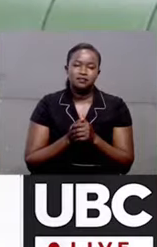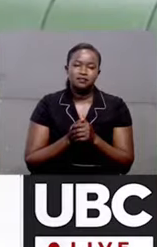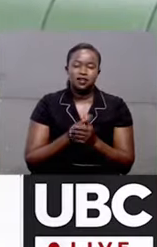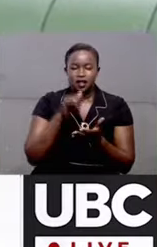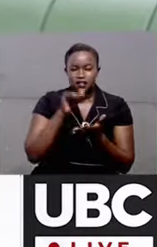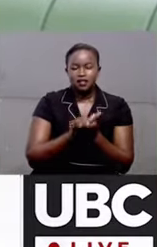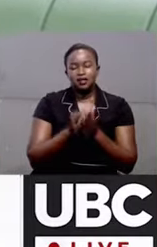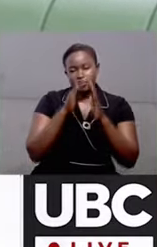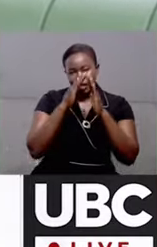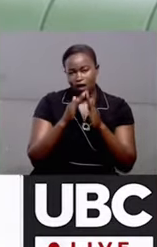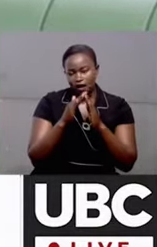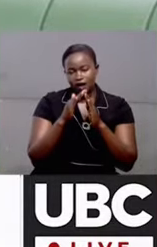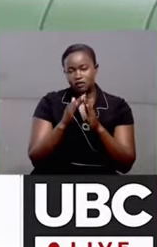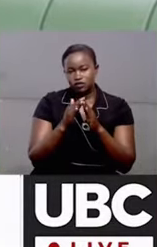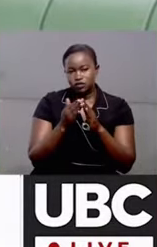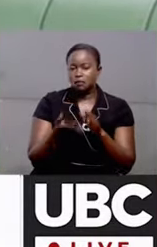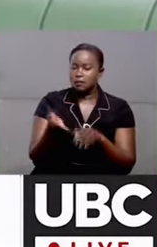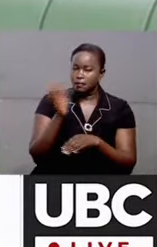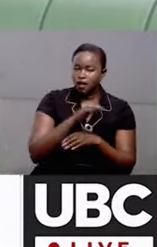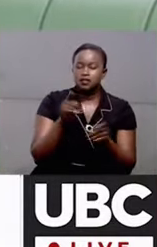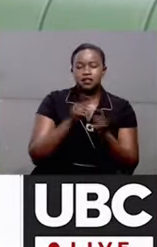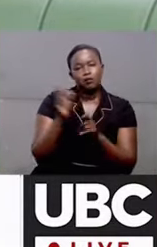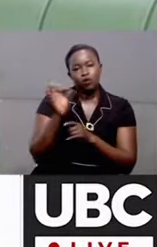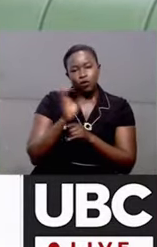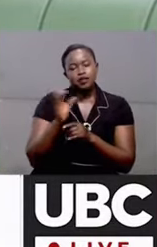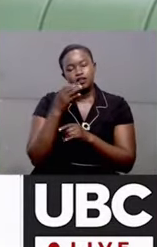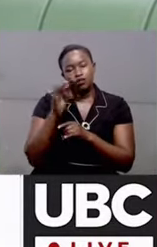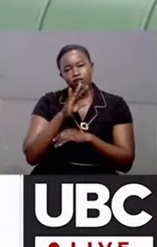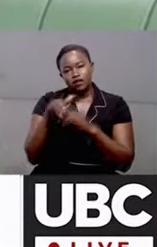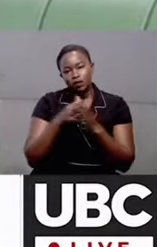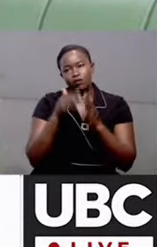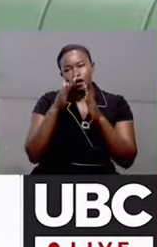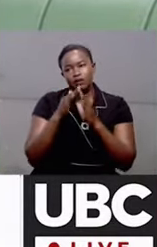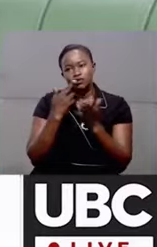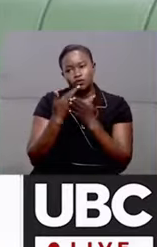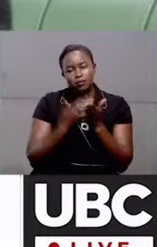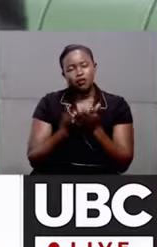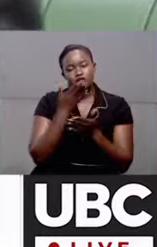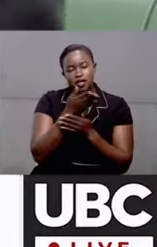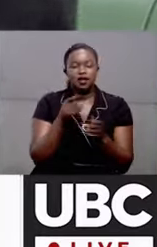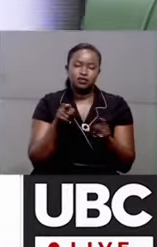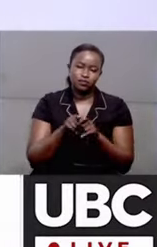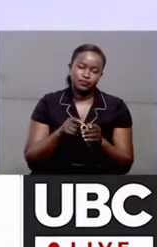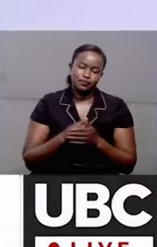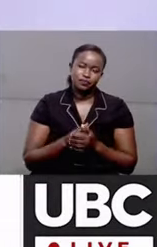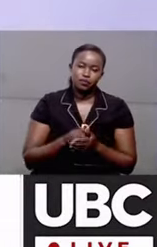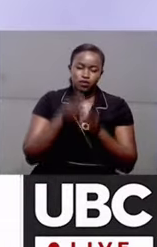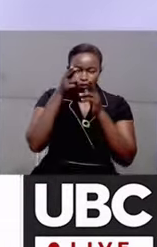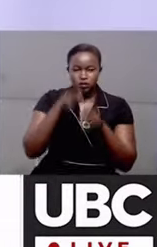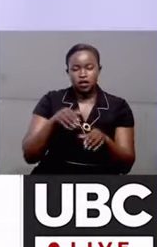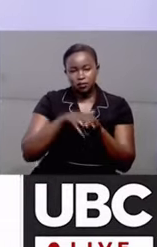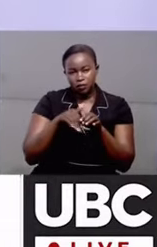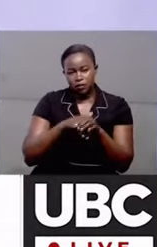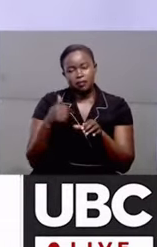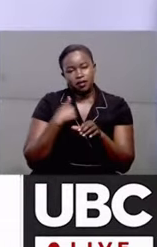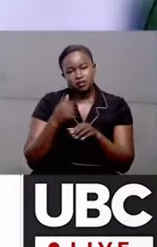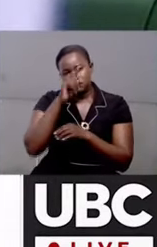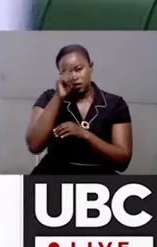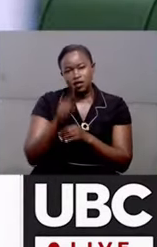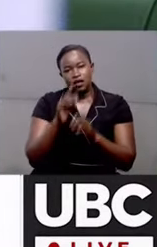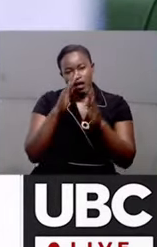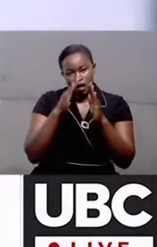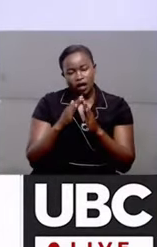House do resume and the committee of the whole House reports thereto. Honorable members, I put a question that the House